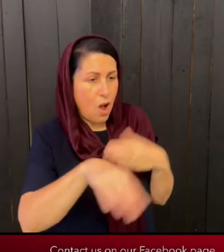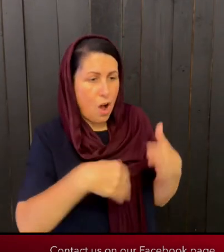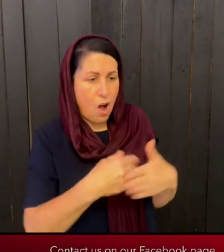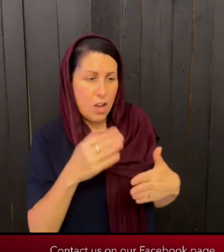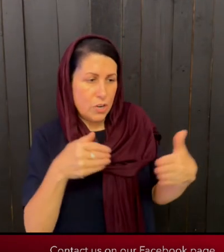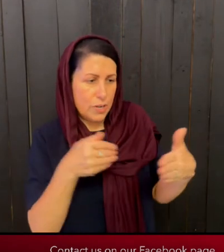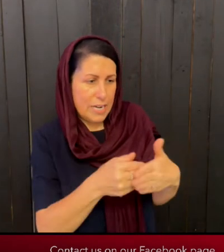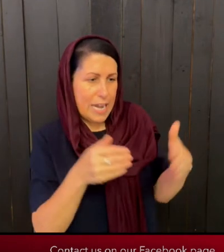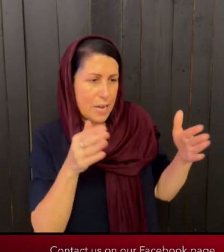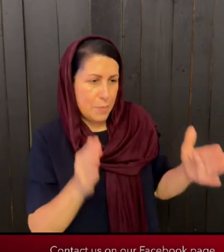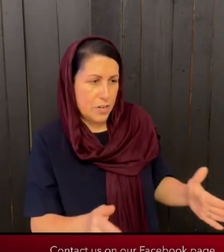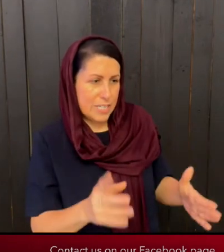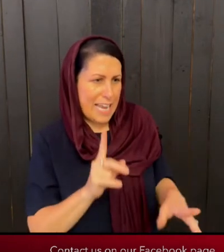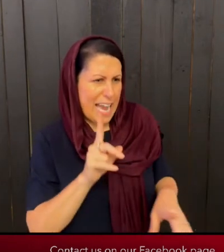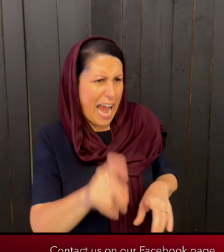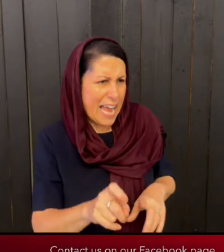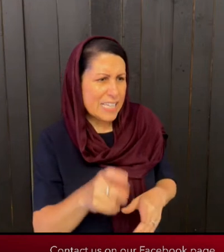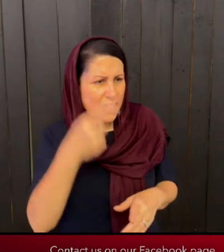few.